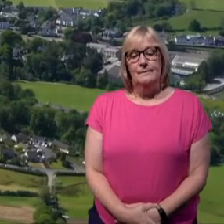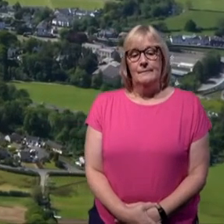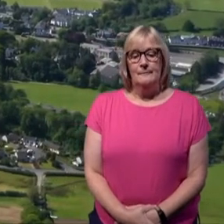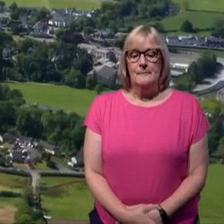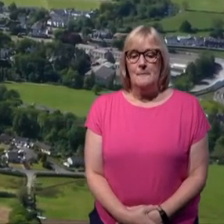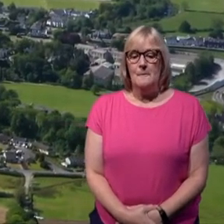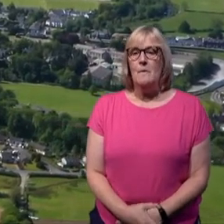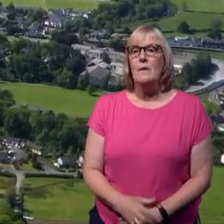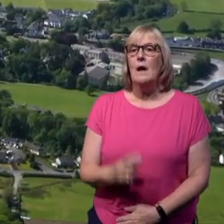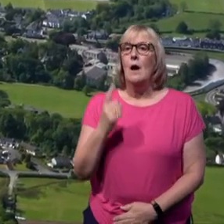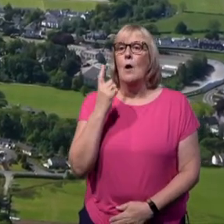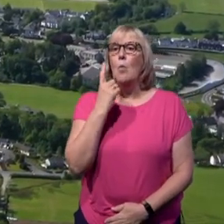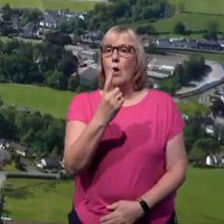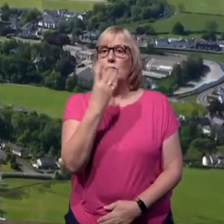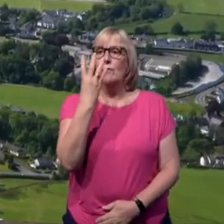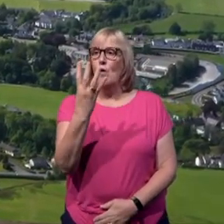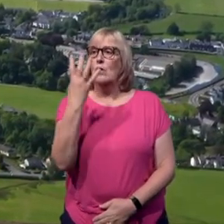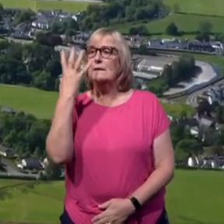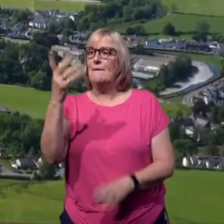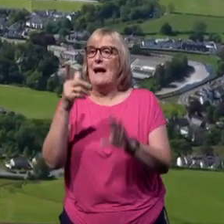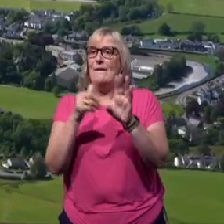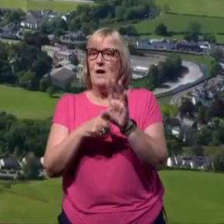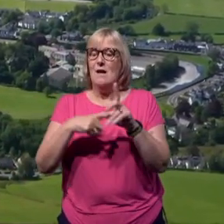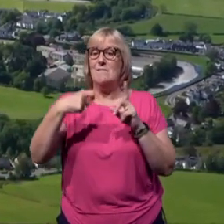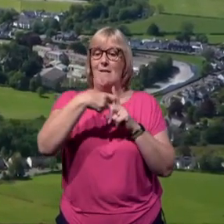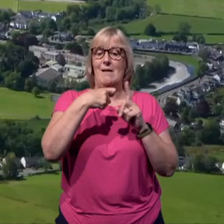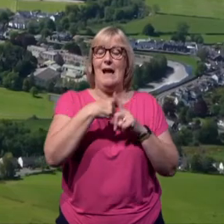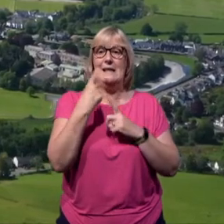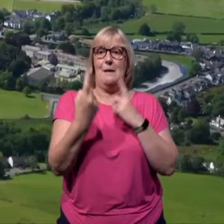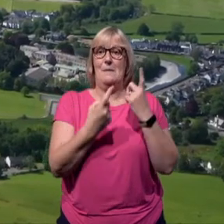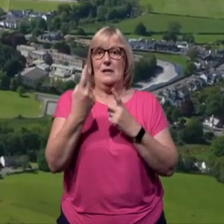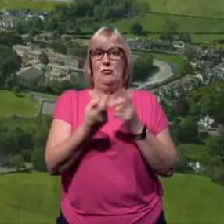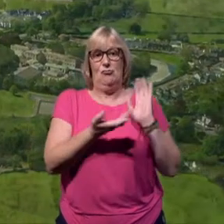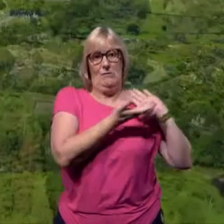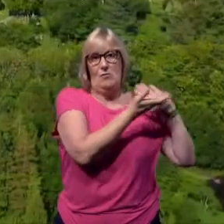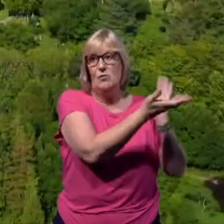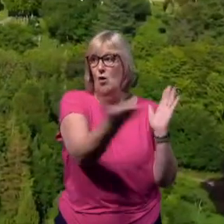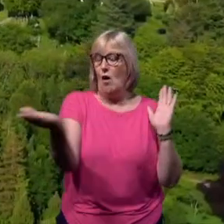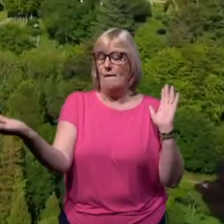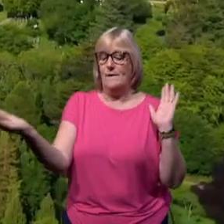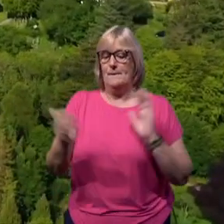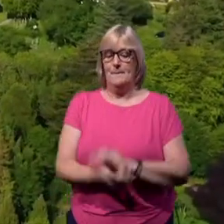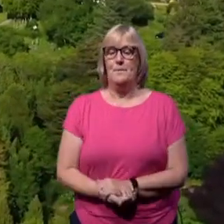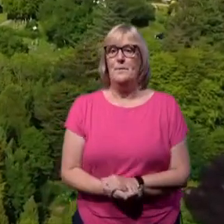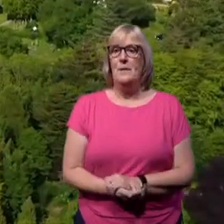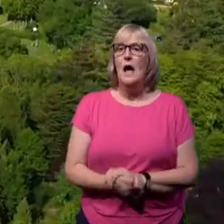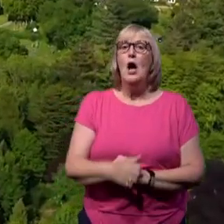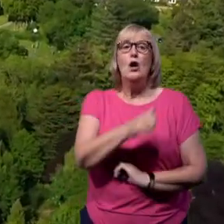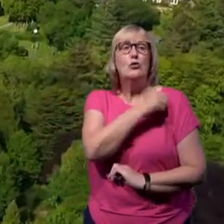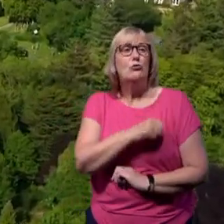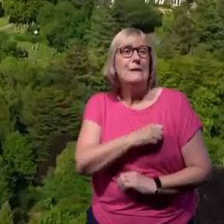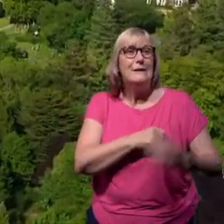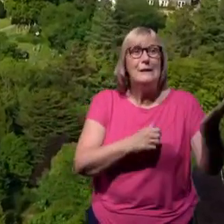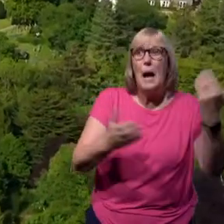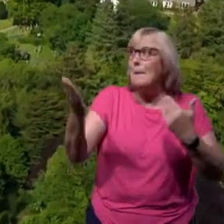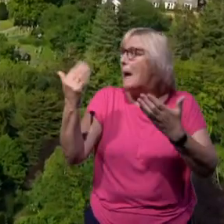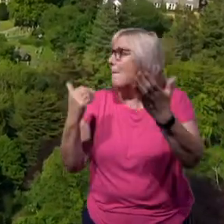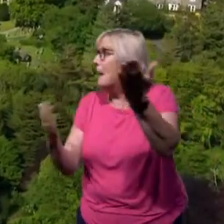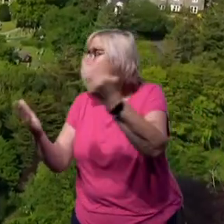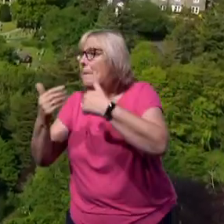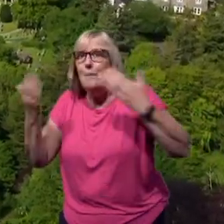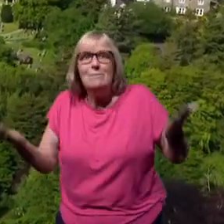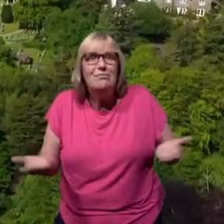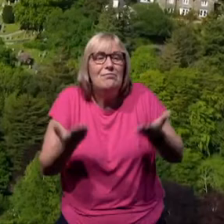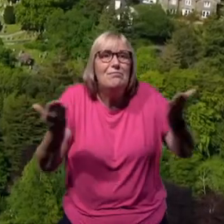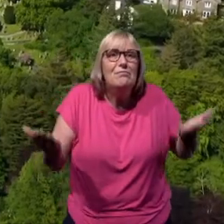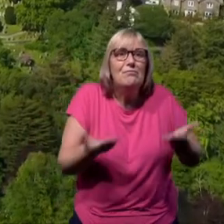For 145 years, Keswick Ministries has served the wider church, inspiring Christians from all over the world in their